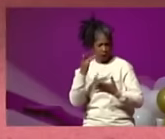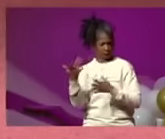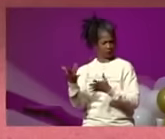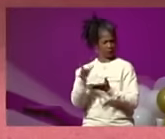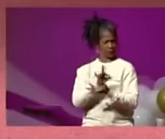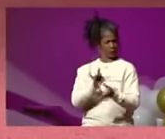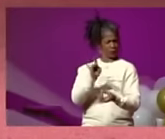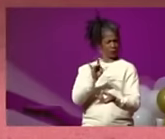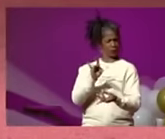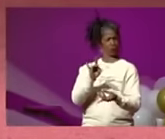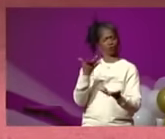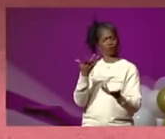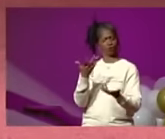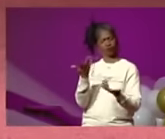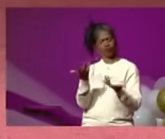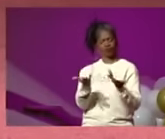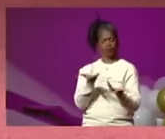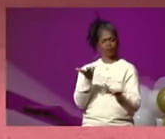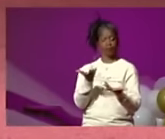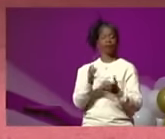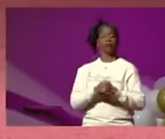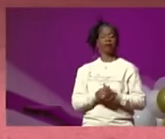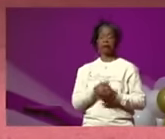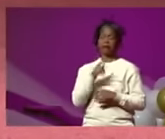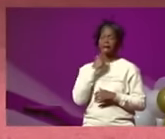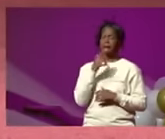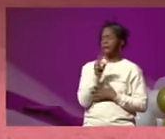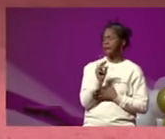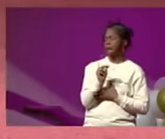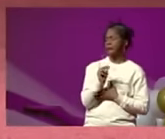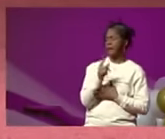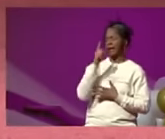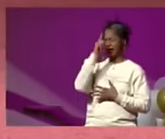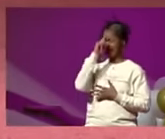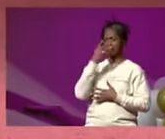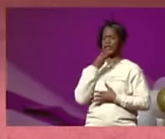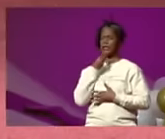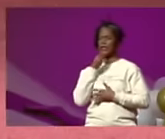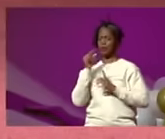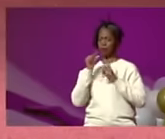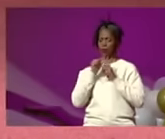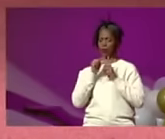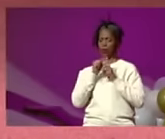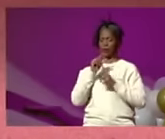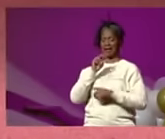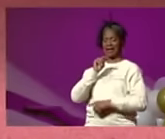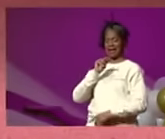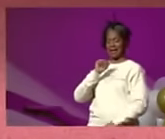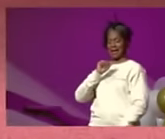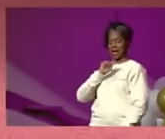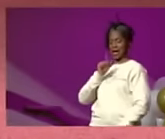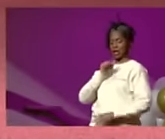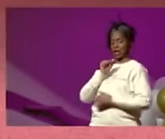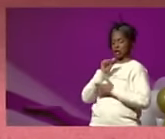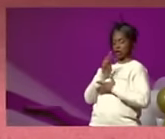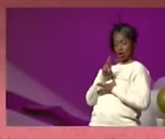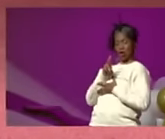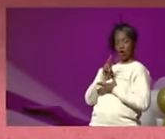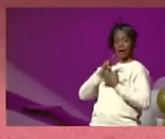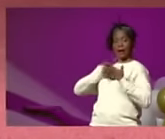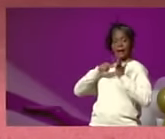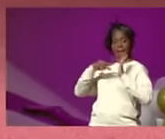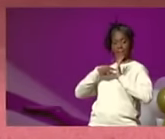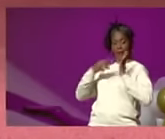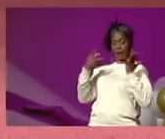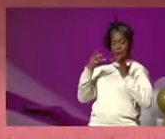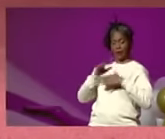it's not that as much as it is a play on the Hebrew word, what, Nazar? Which is in, thank you, which is